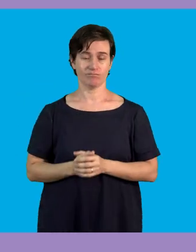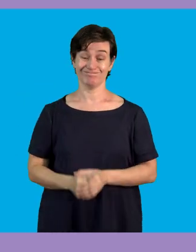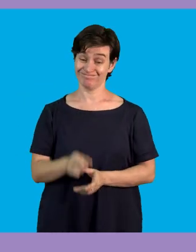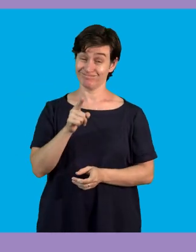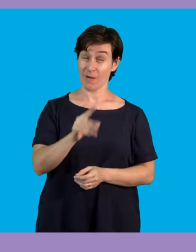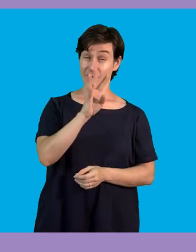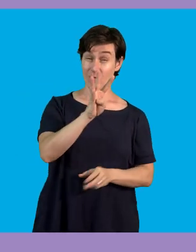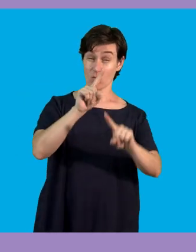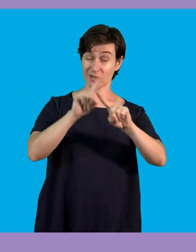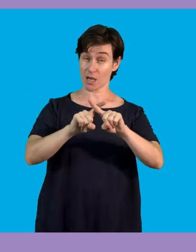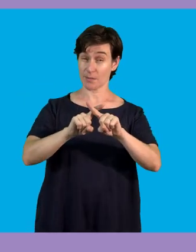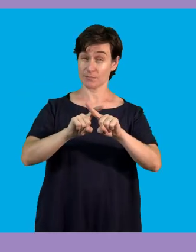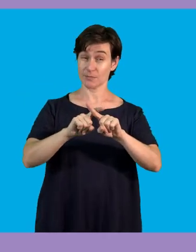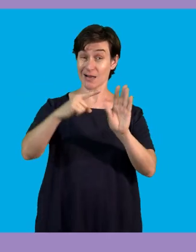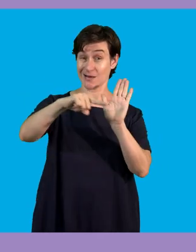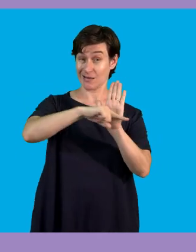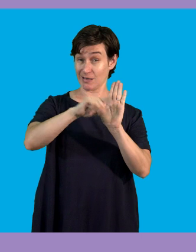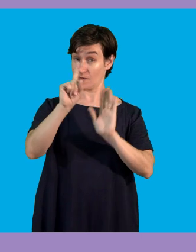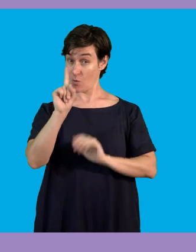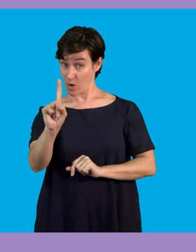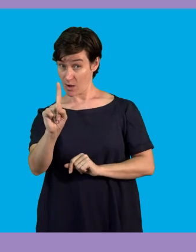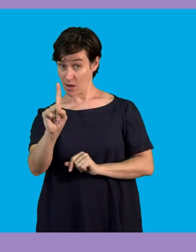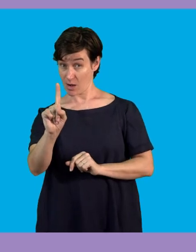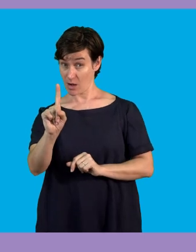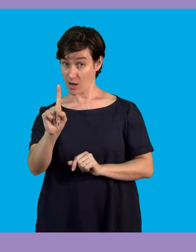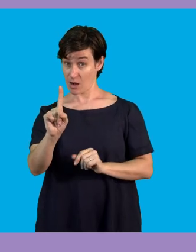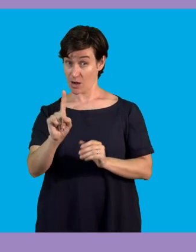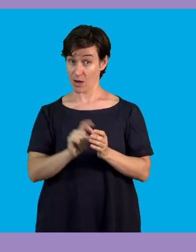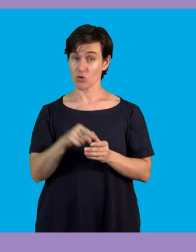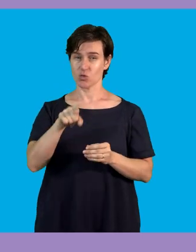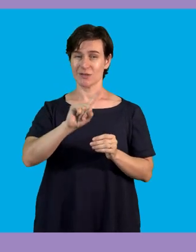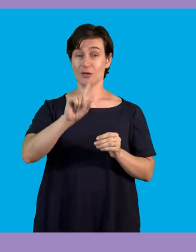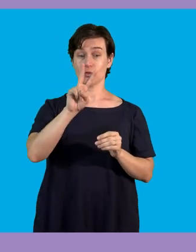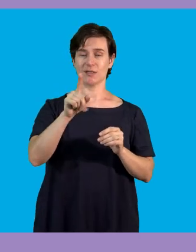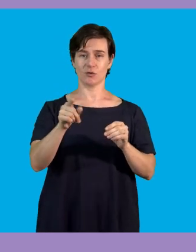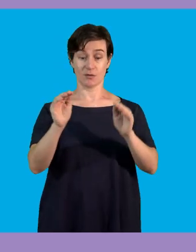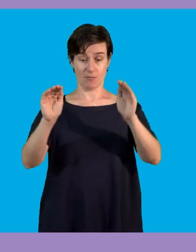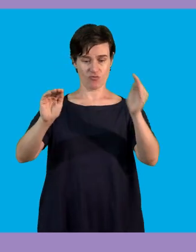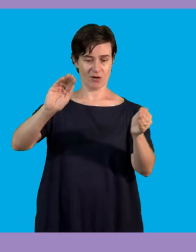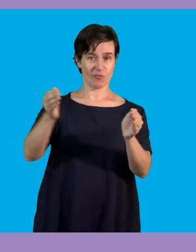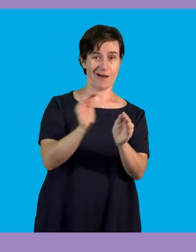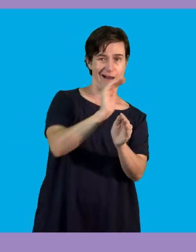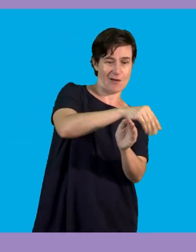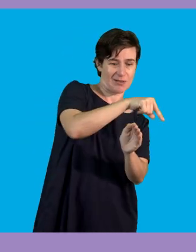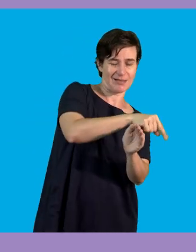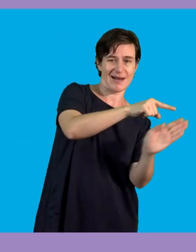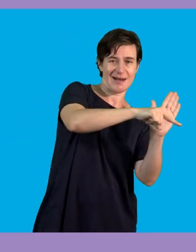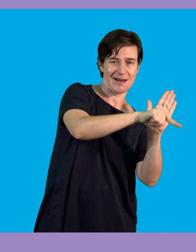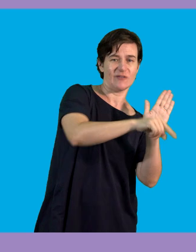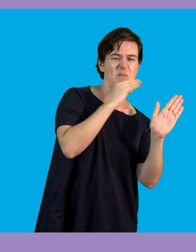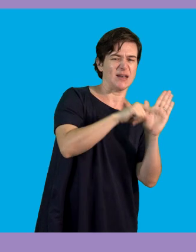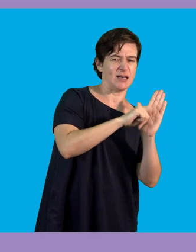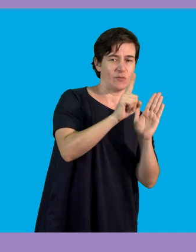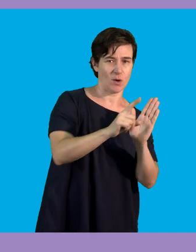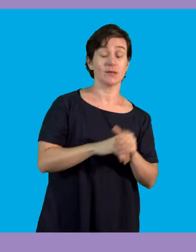that positive 4 multiplied by negative 1 of this, the negative outside the term would